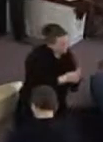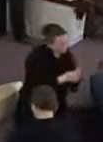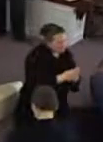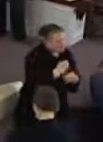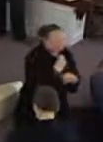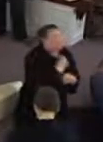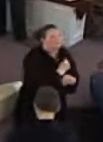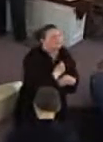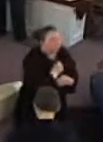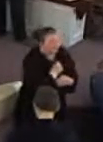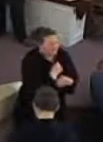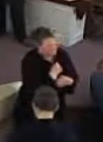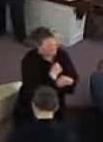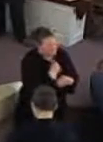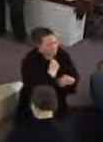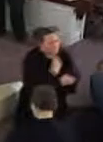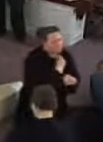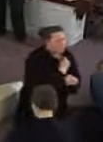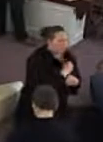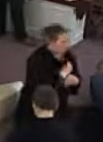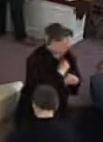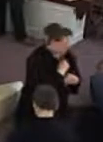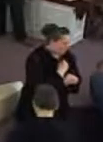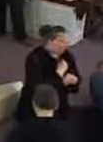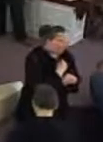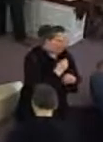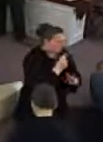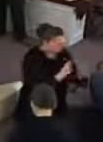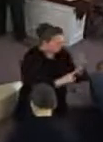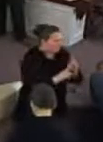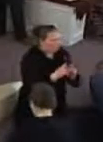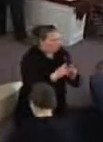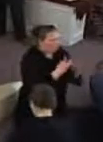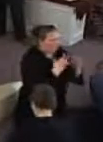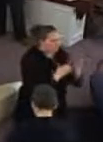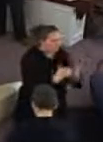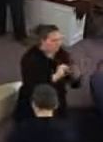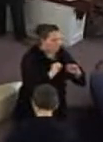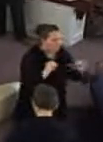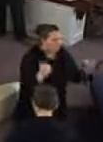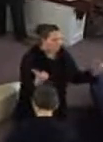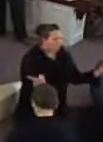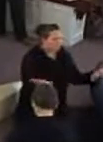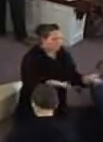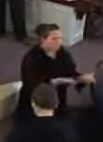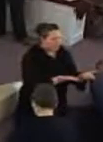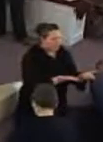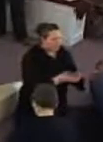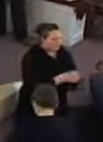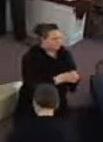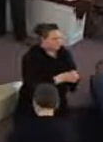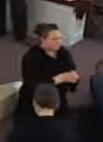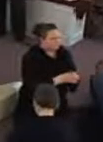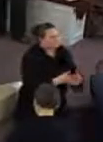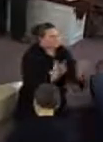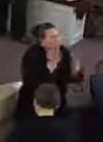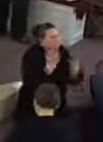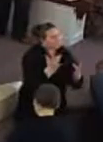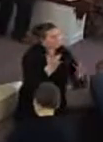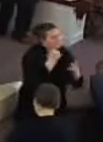sorry. And be honest from your heart of all these things that I've done, God. Lord, be merciful to me, a